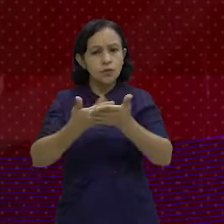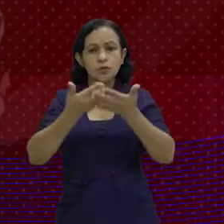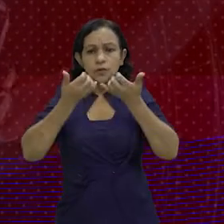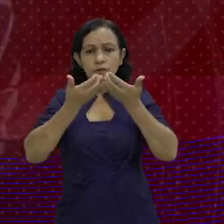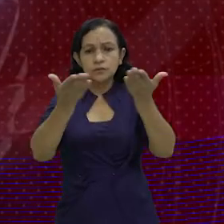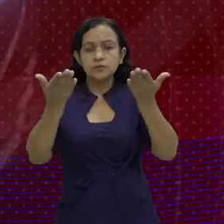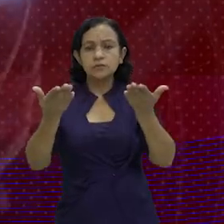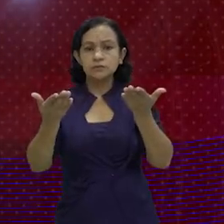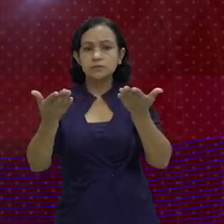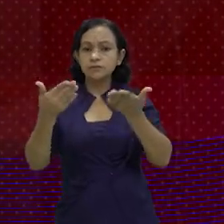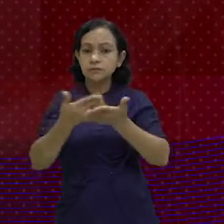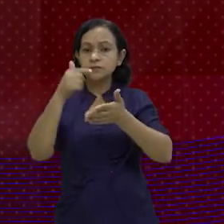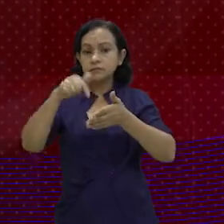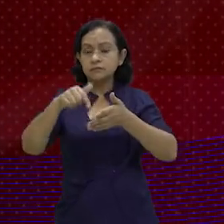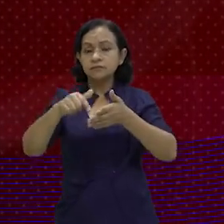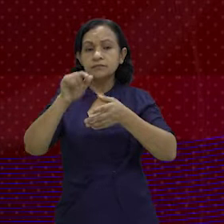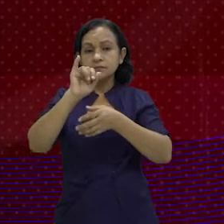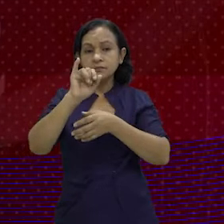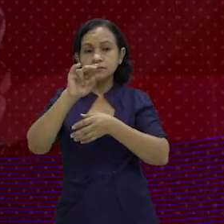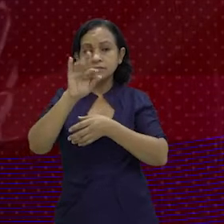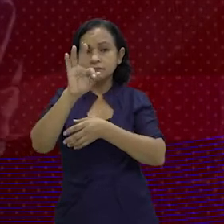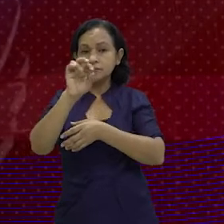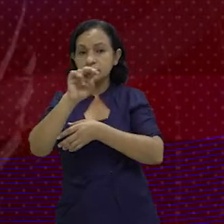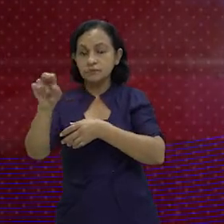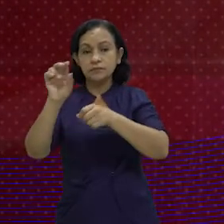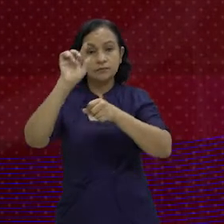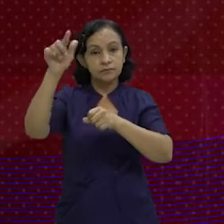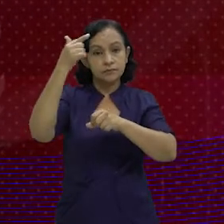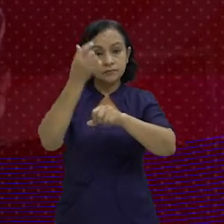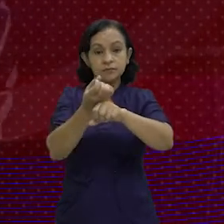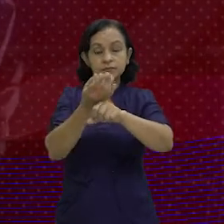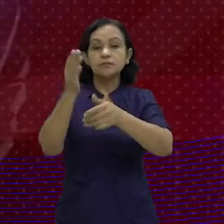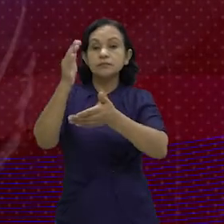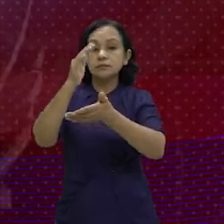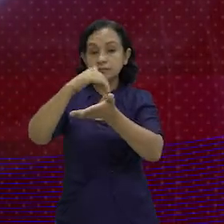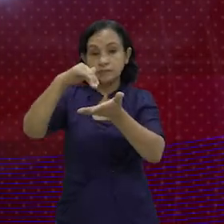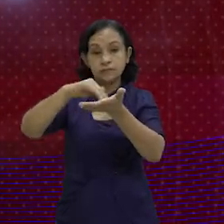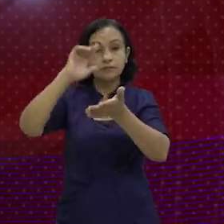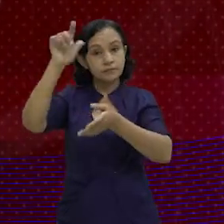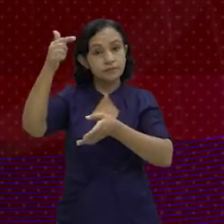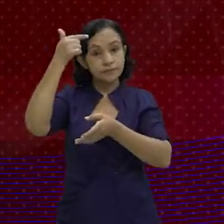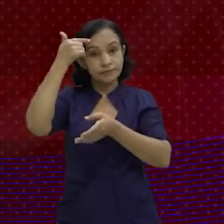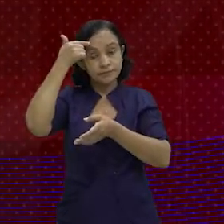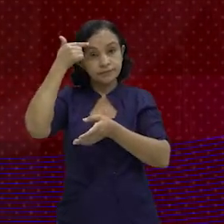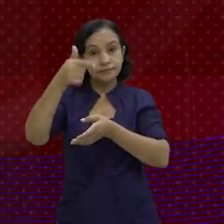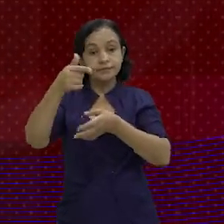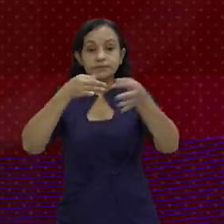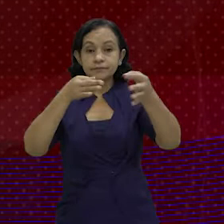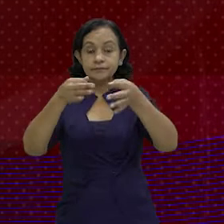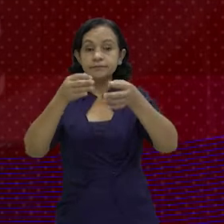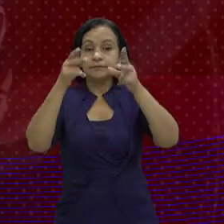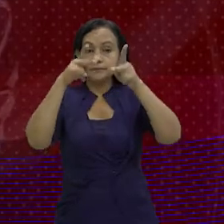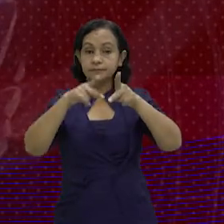from our Inifon, from our central where we